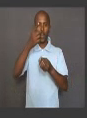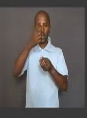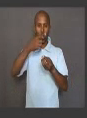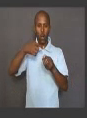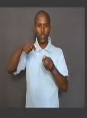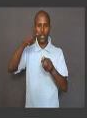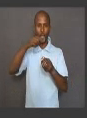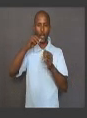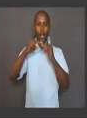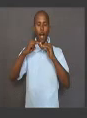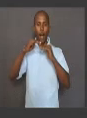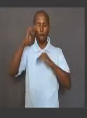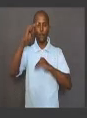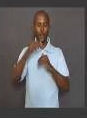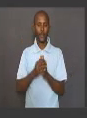up.